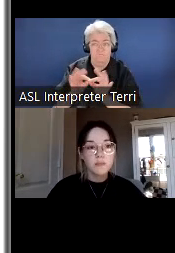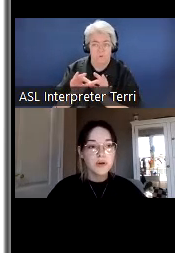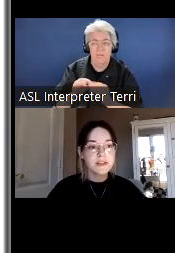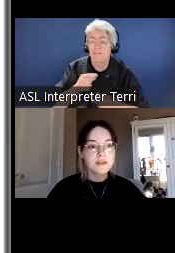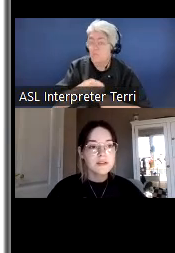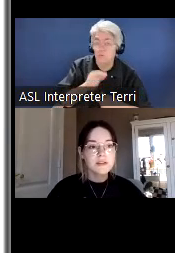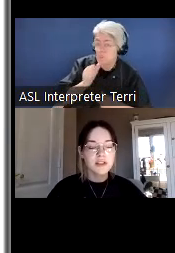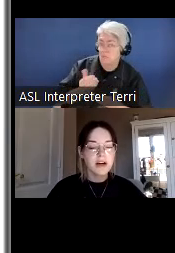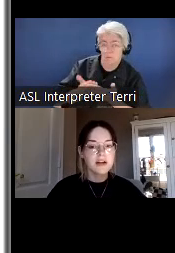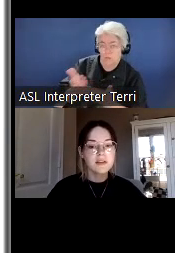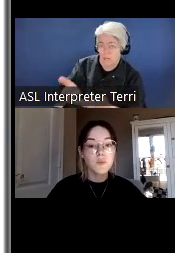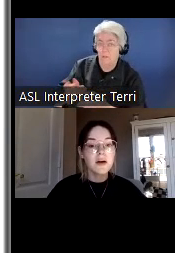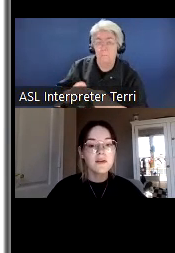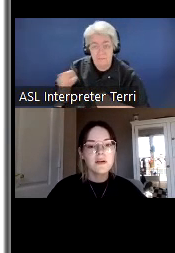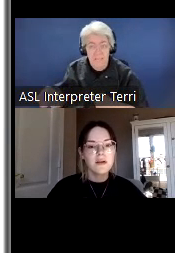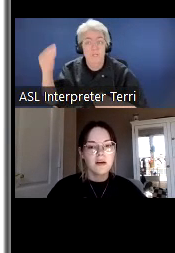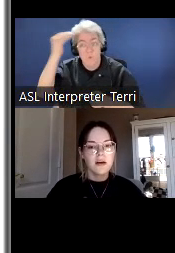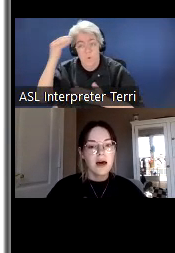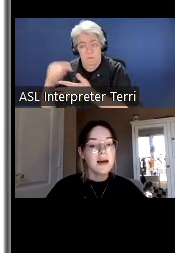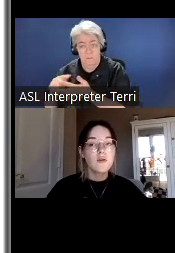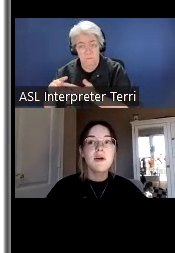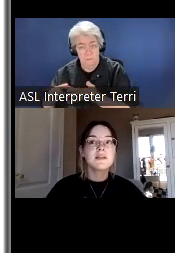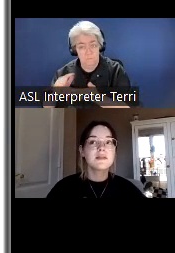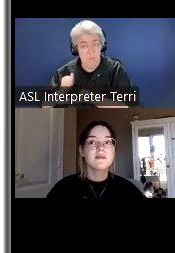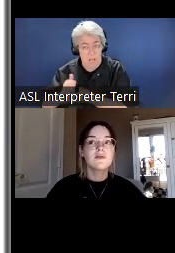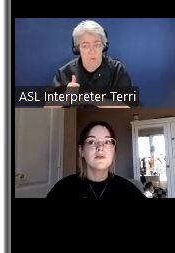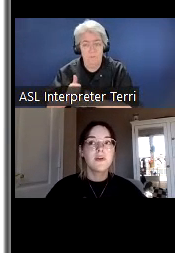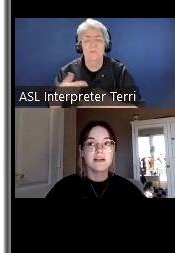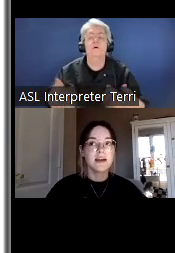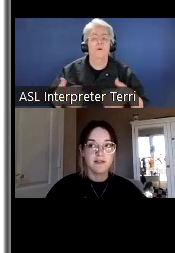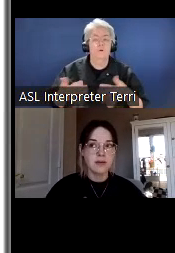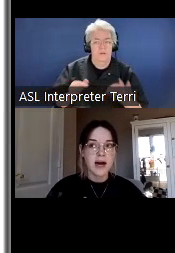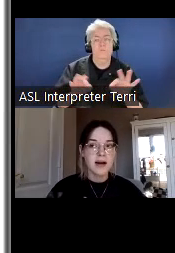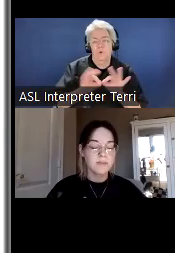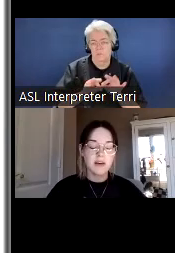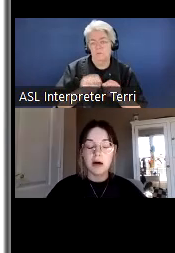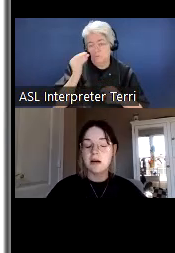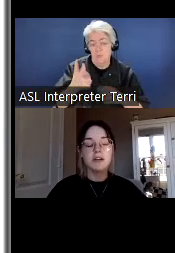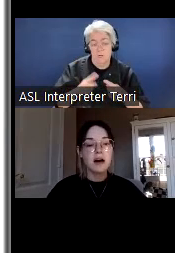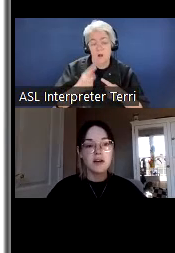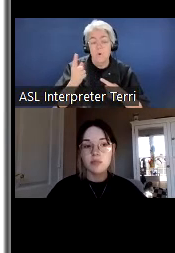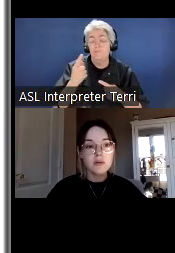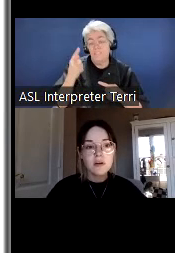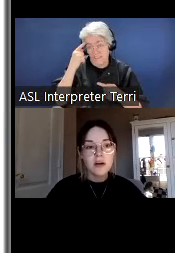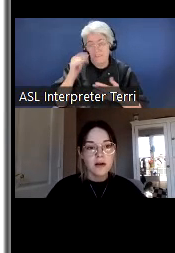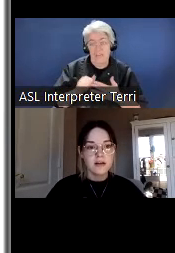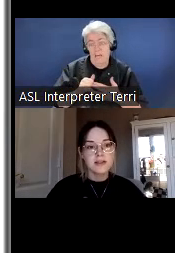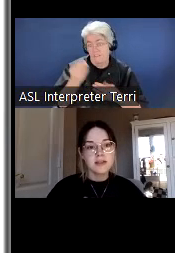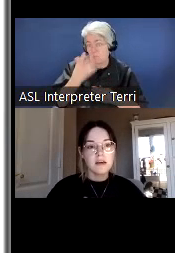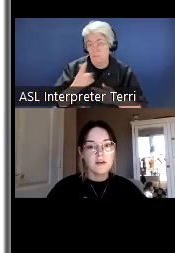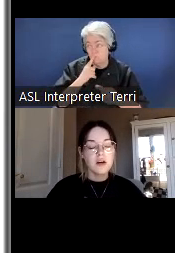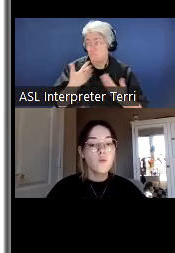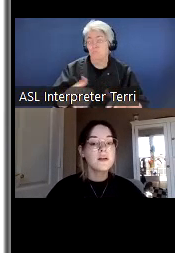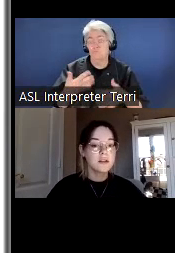that's really important to share as well. I always find that feedback to be incredibly valuable,